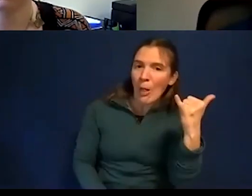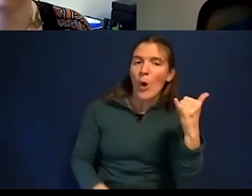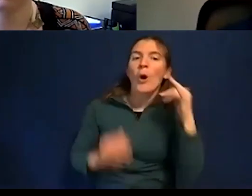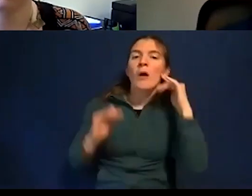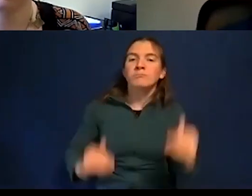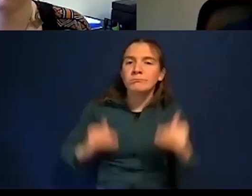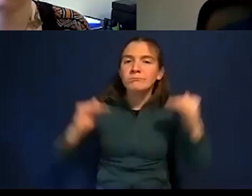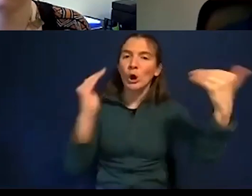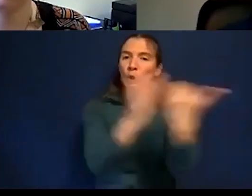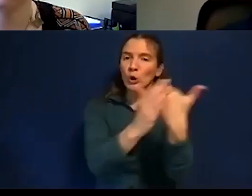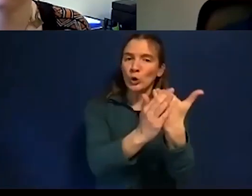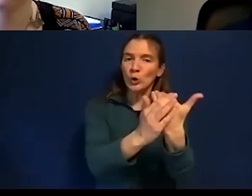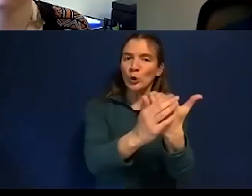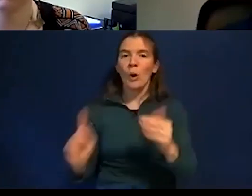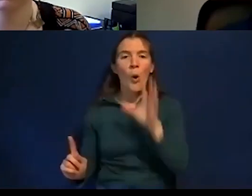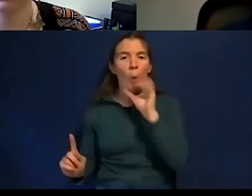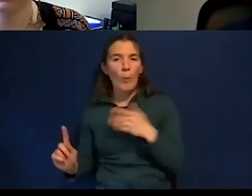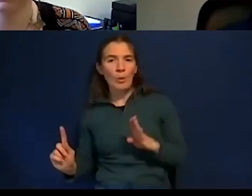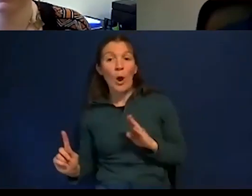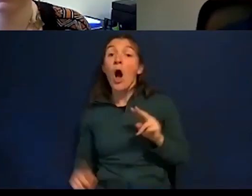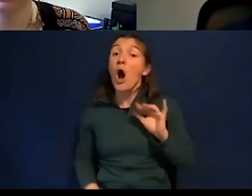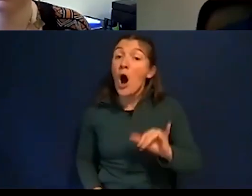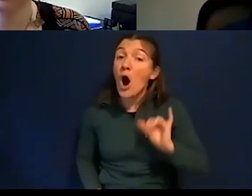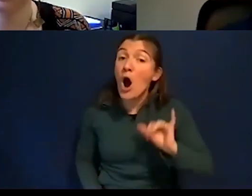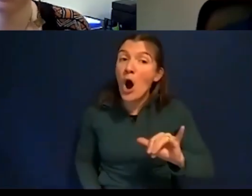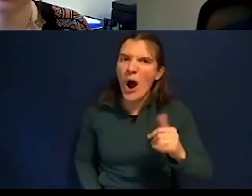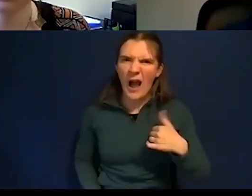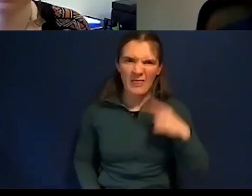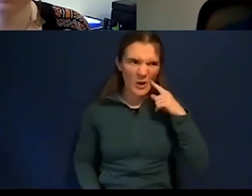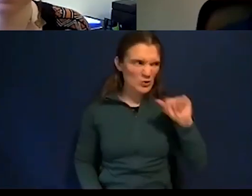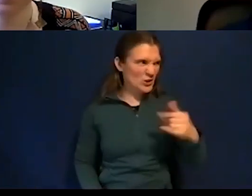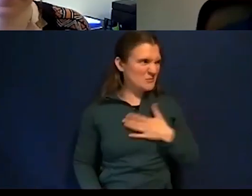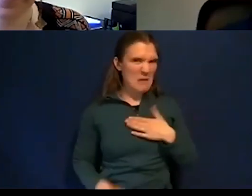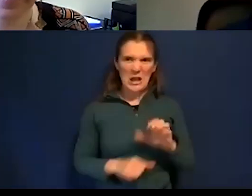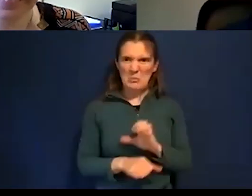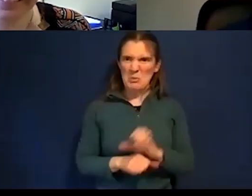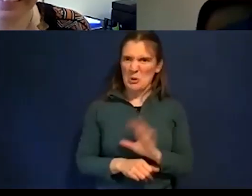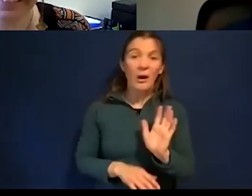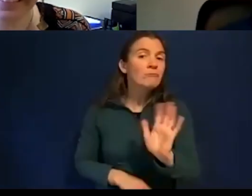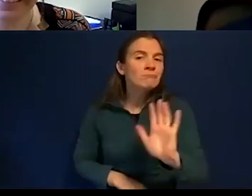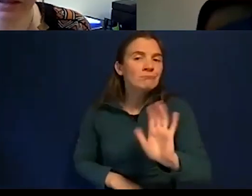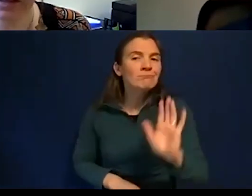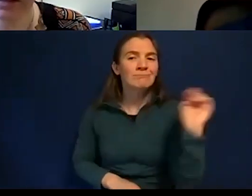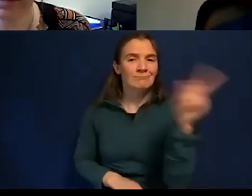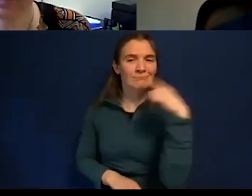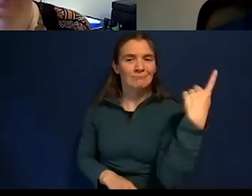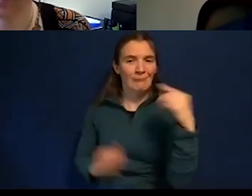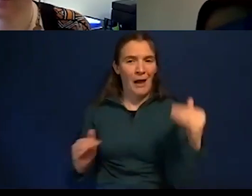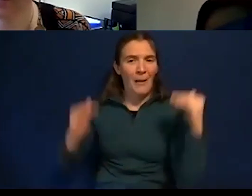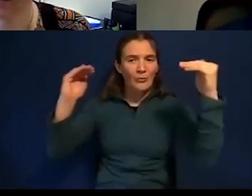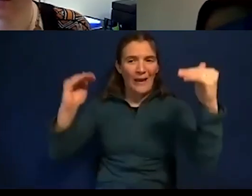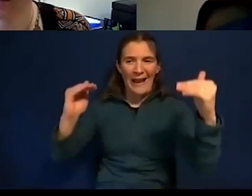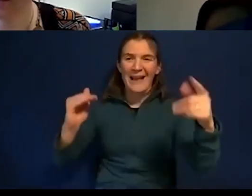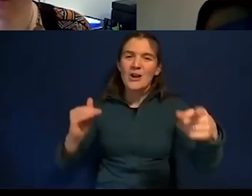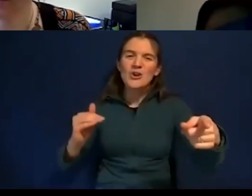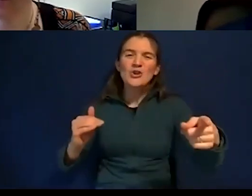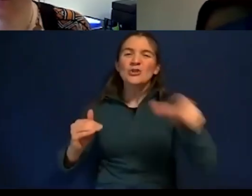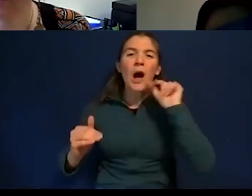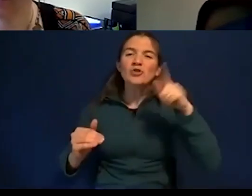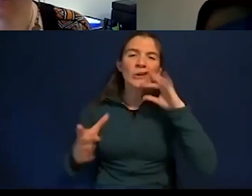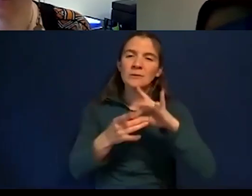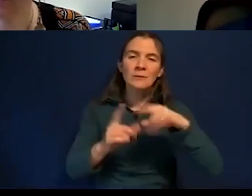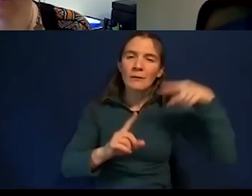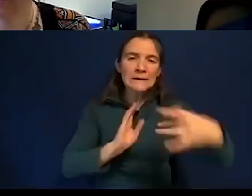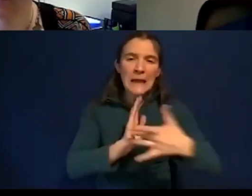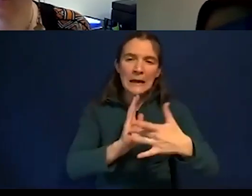and the old. Oh, okay. So that's, I thought it was just my computer. Okay. But you didn't come on just to talk about